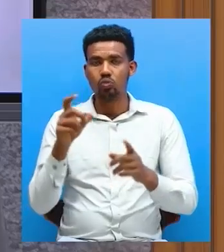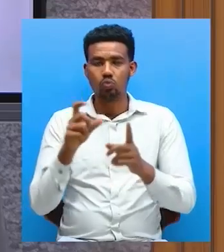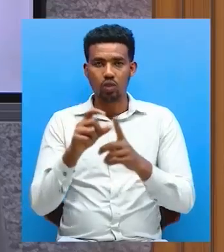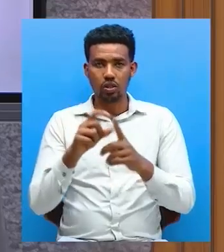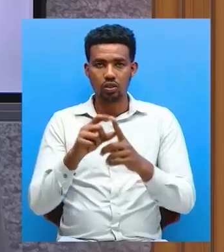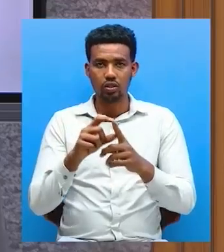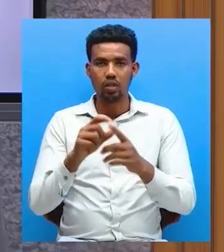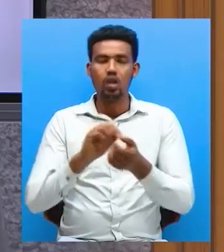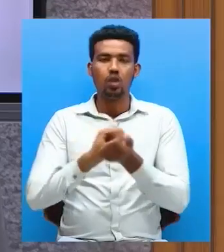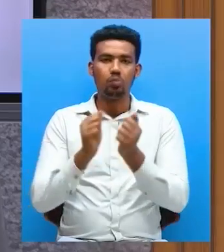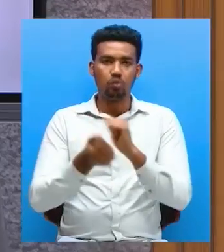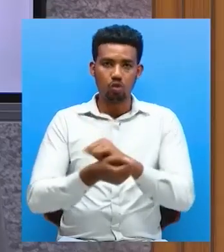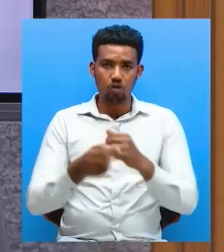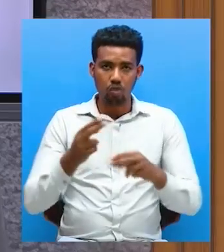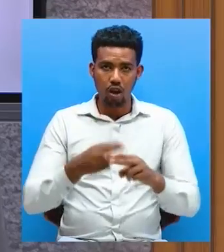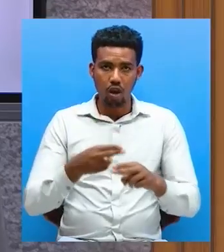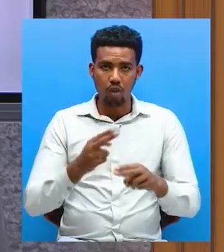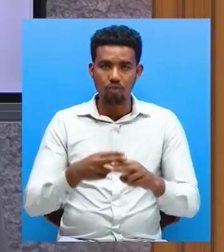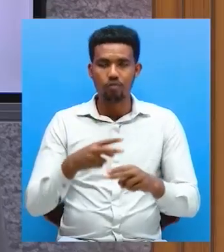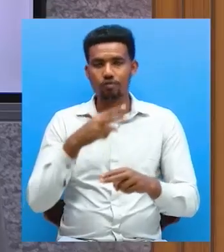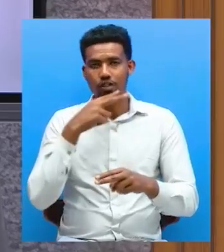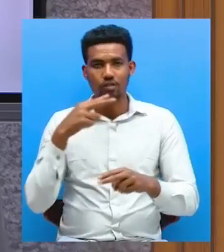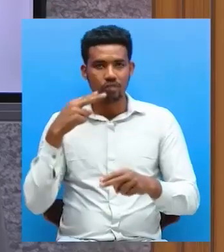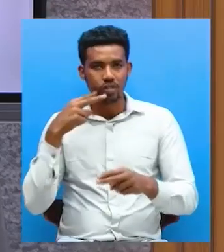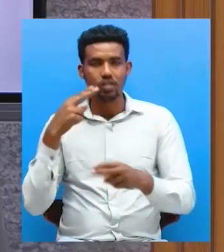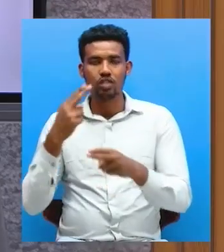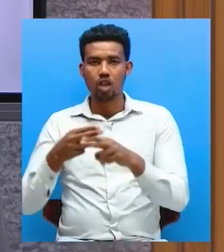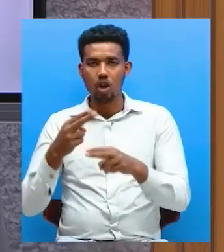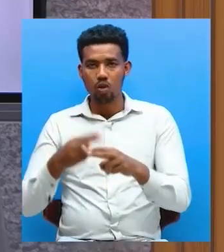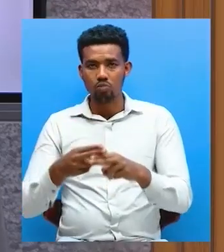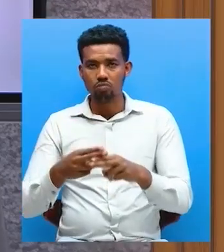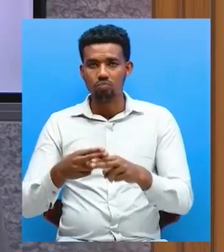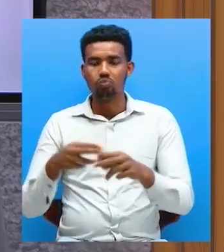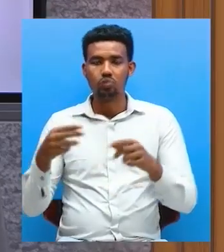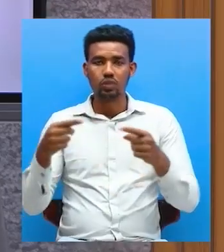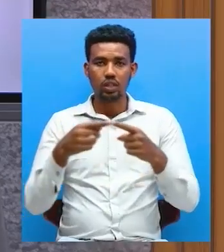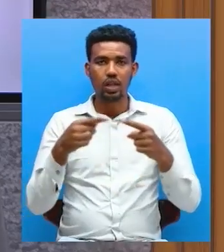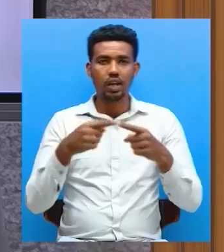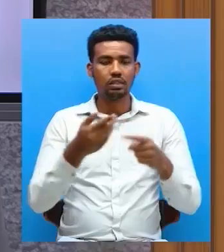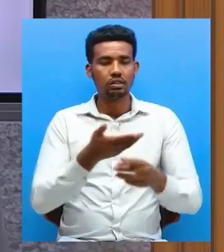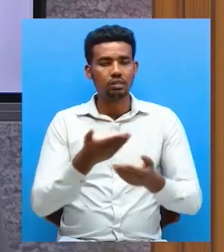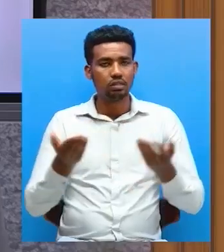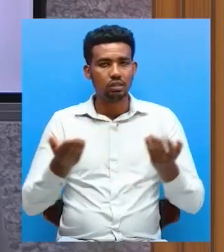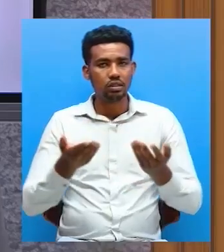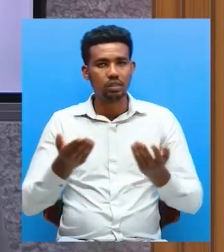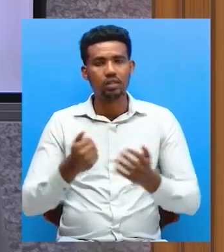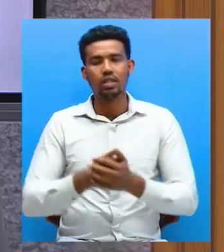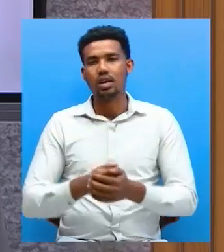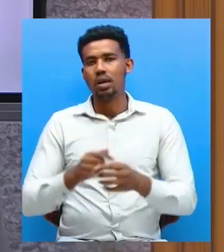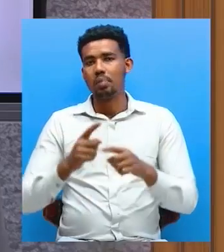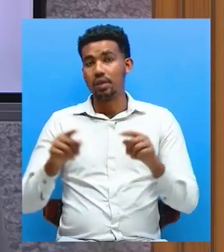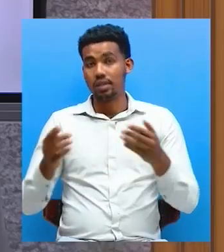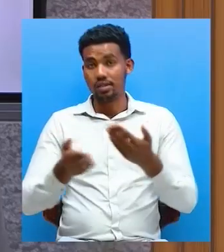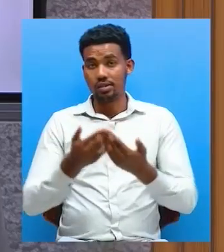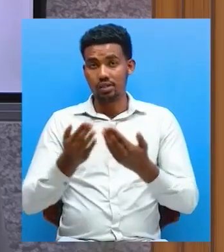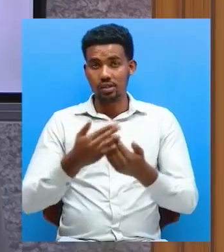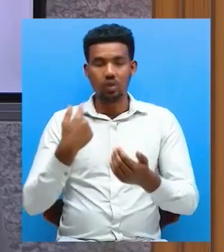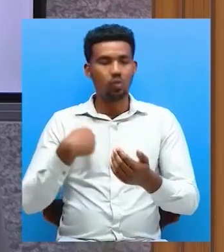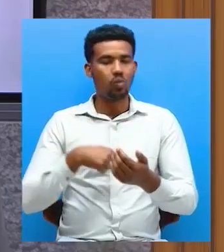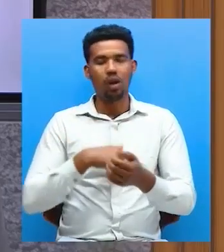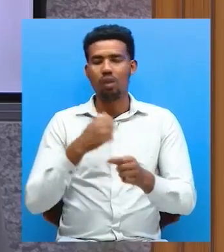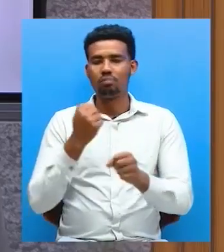Pronoun with verbs, with noun, with related with things. But easily we are